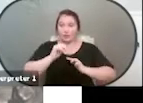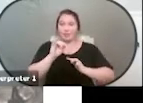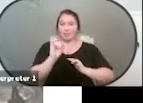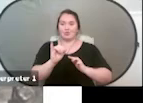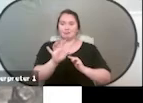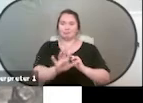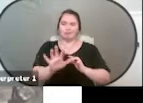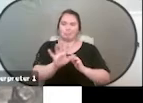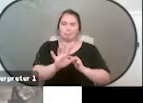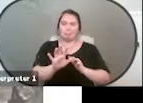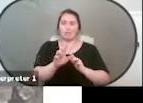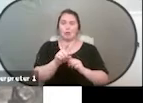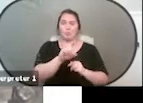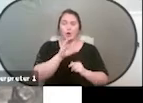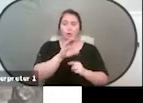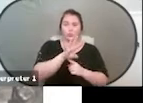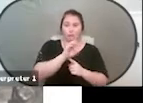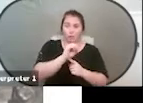to $150 million.